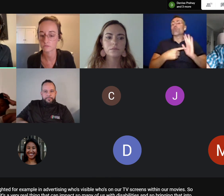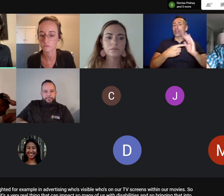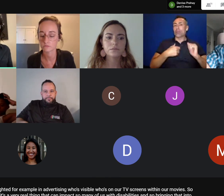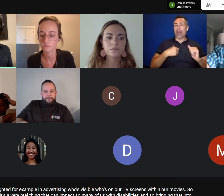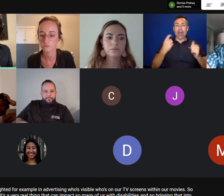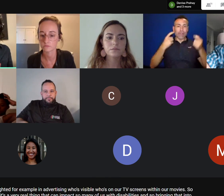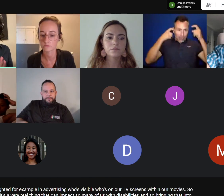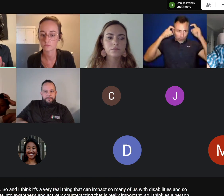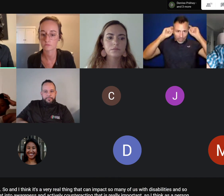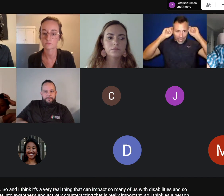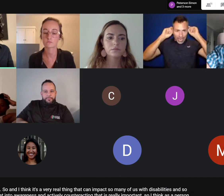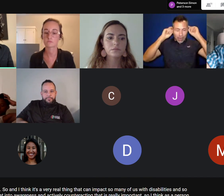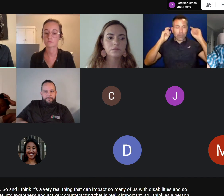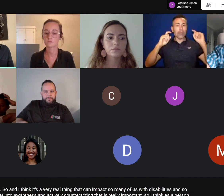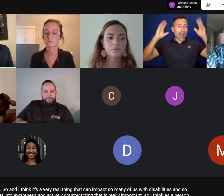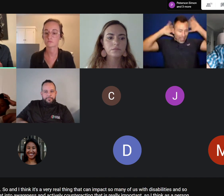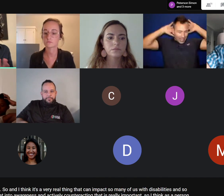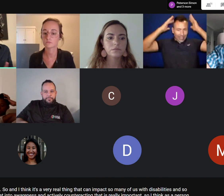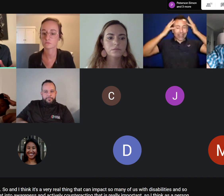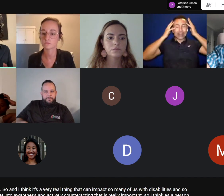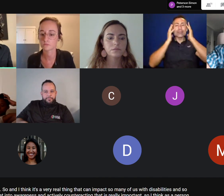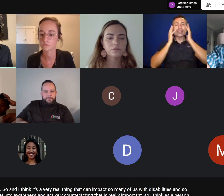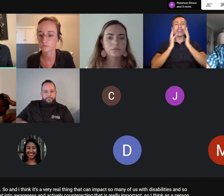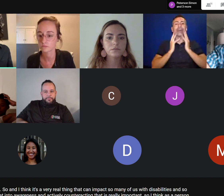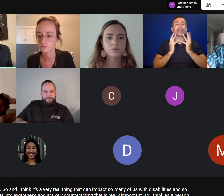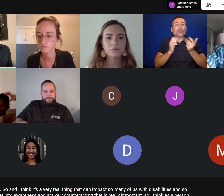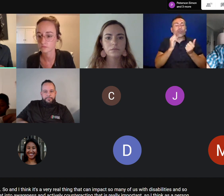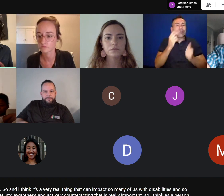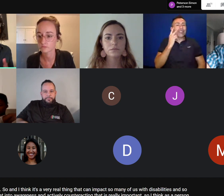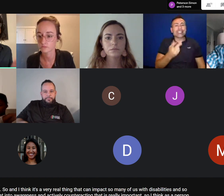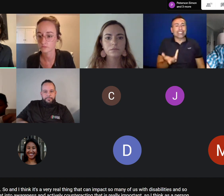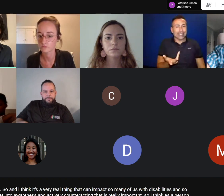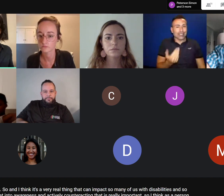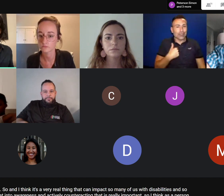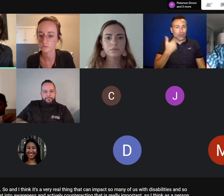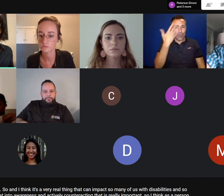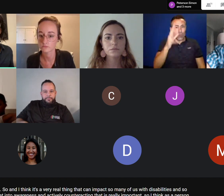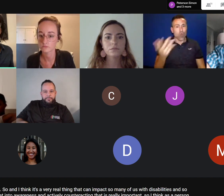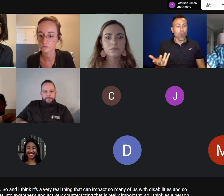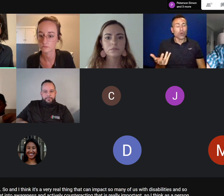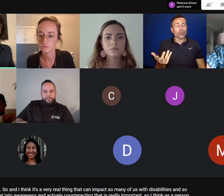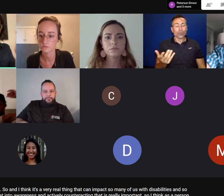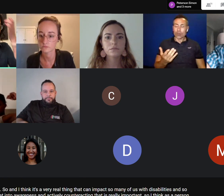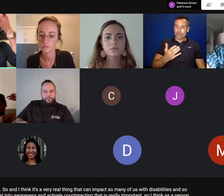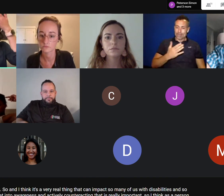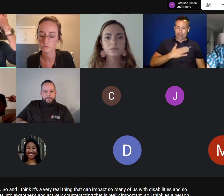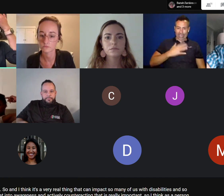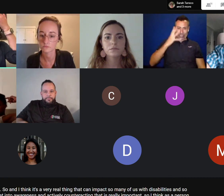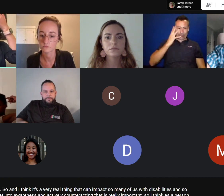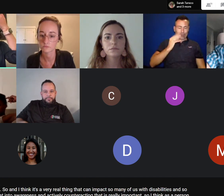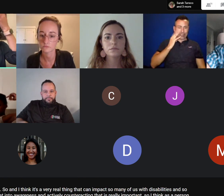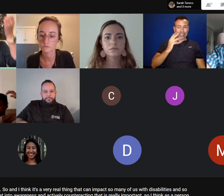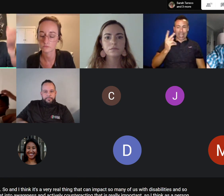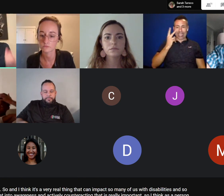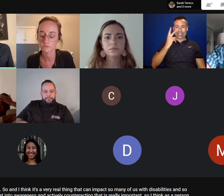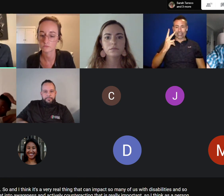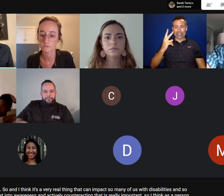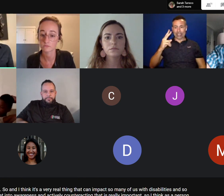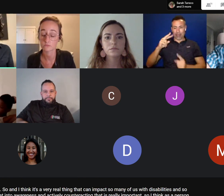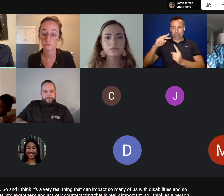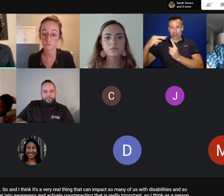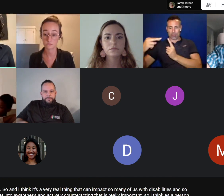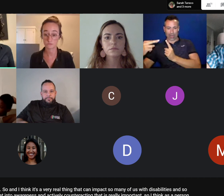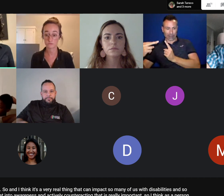have a disability. I can kind of see both sides sometimes of what is it